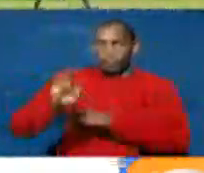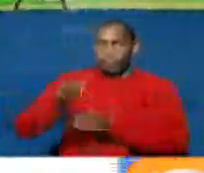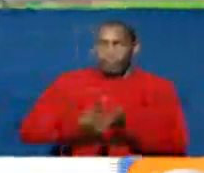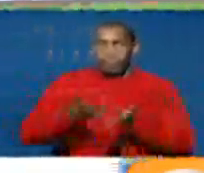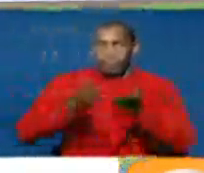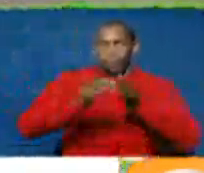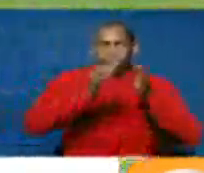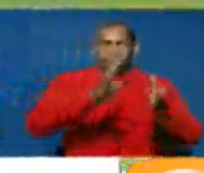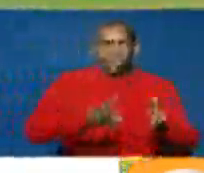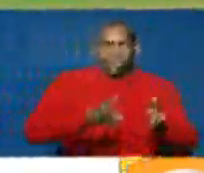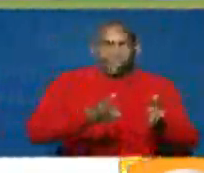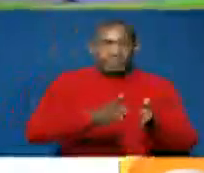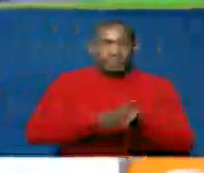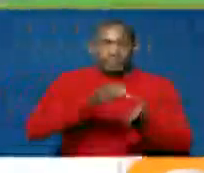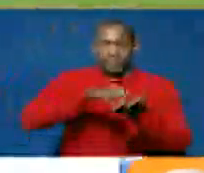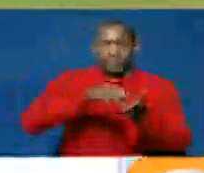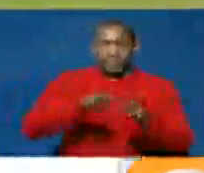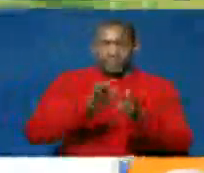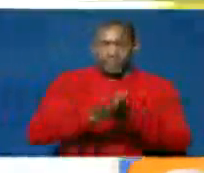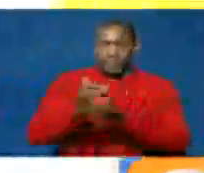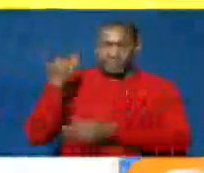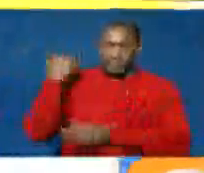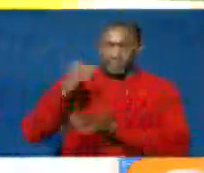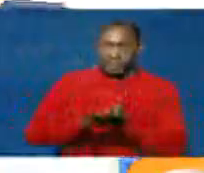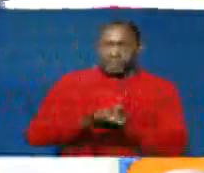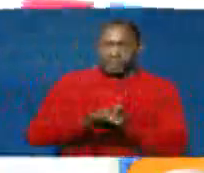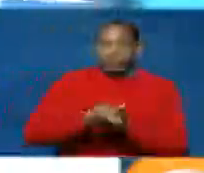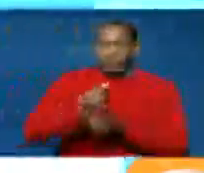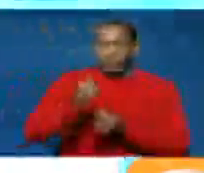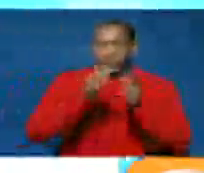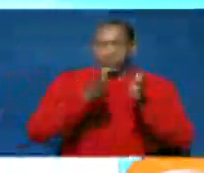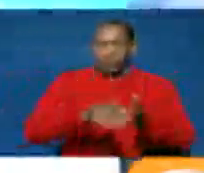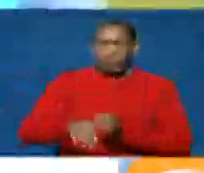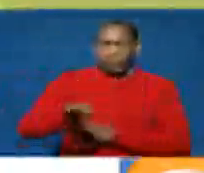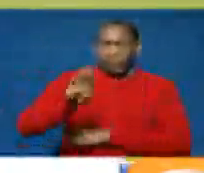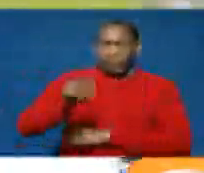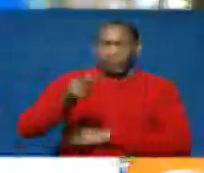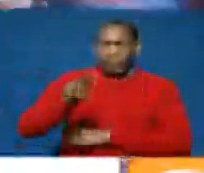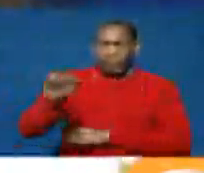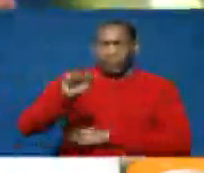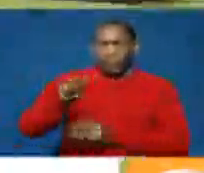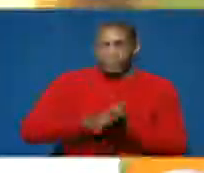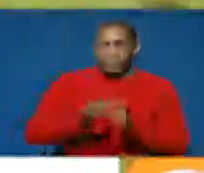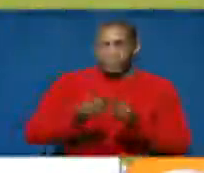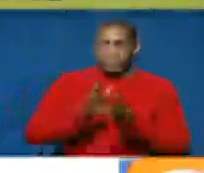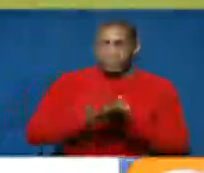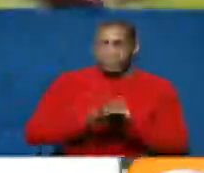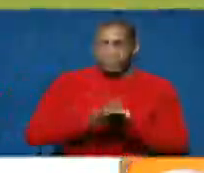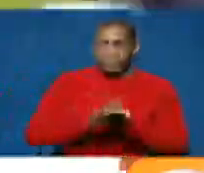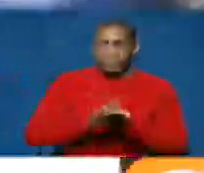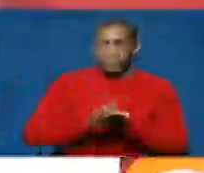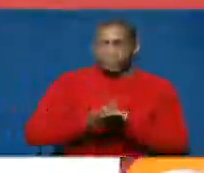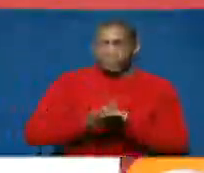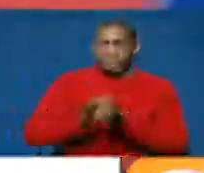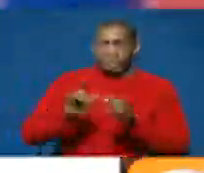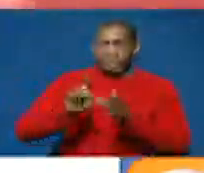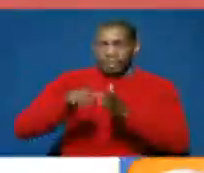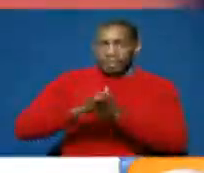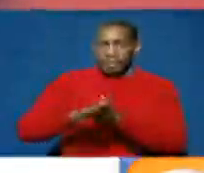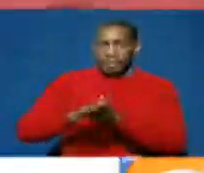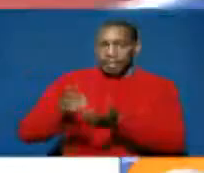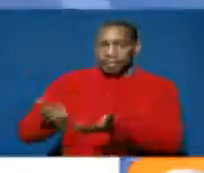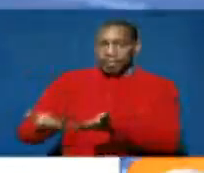anchorman Mweresa in that position behind Trinidad and Tobago and the Bahamas. He then limped off the track to be picked by the